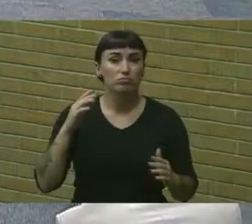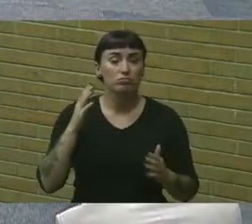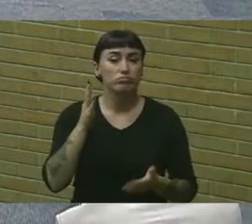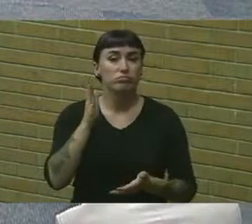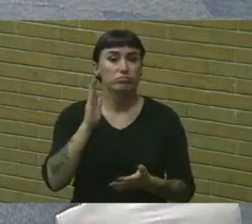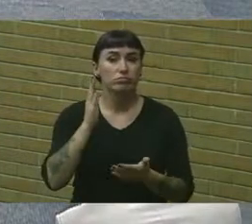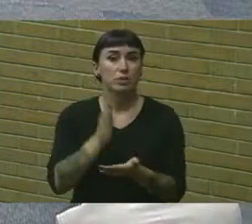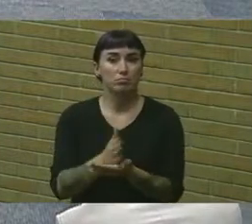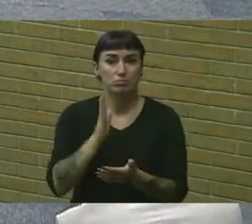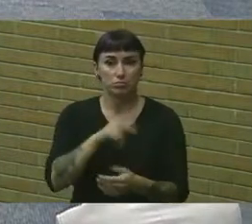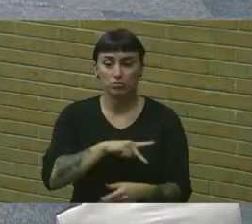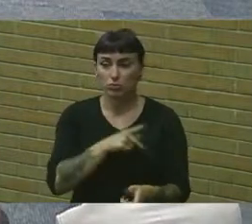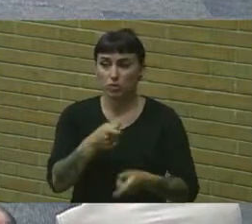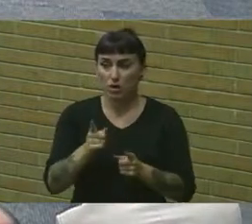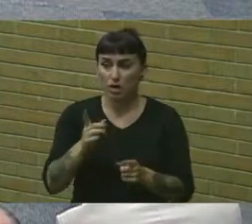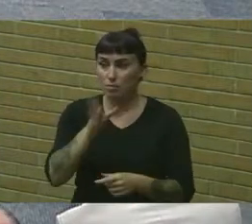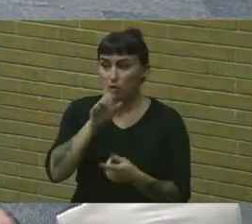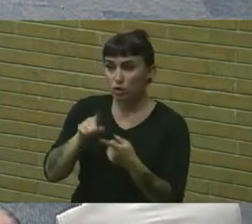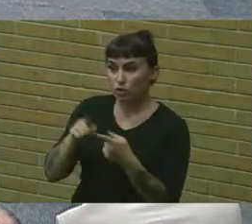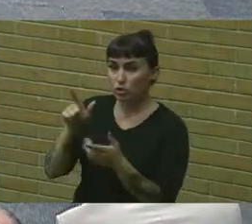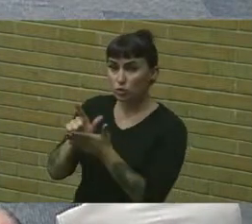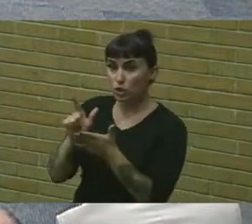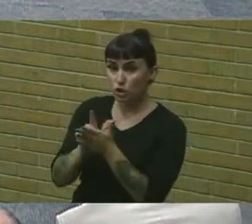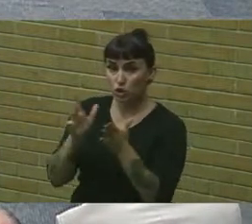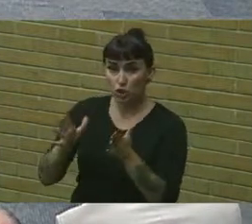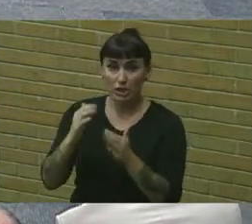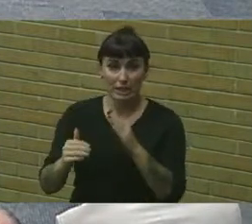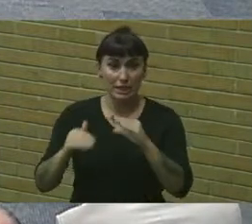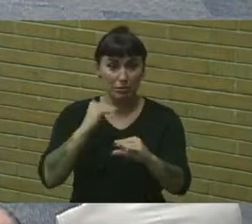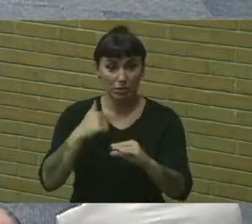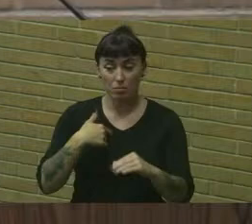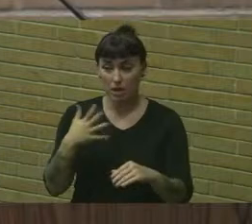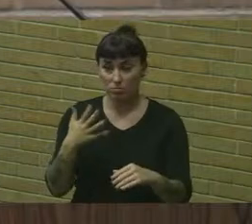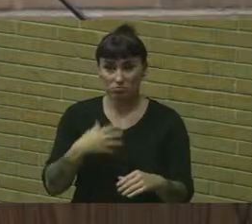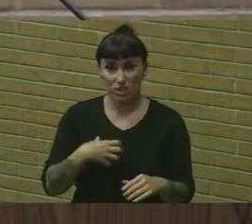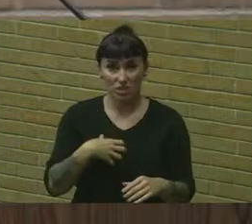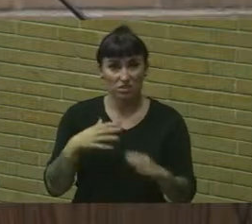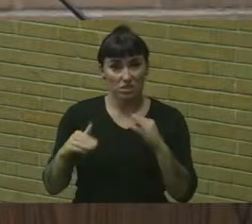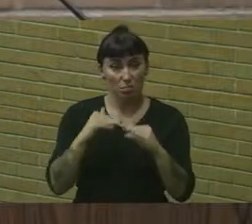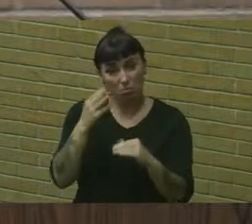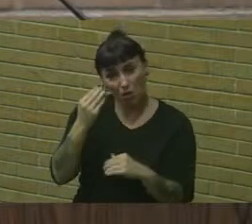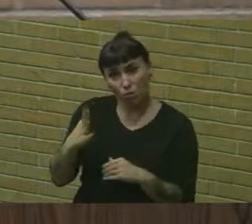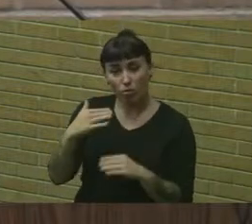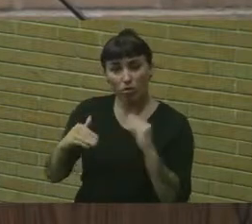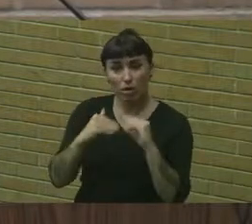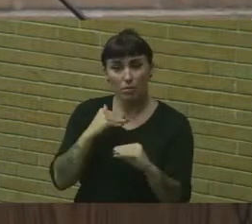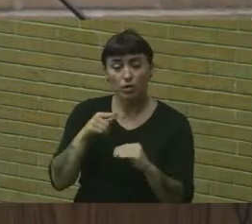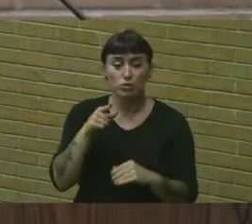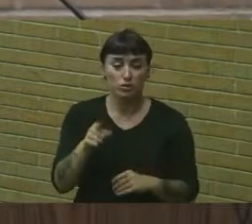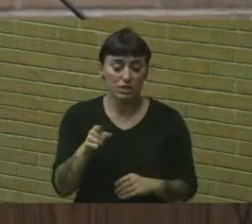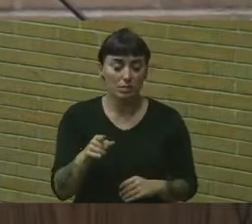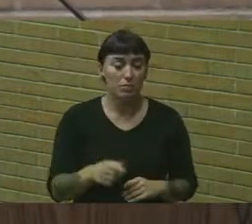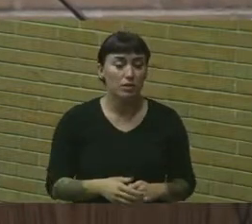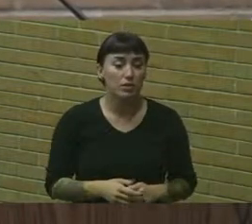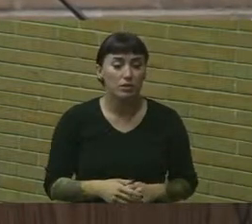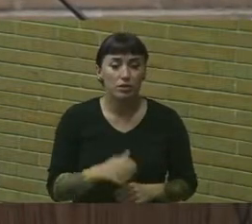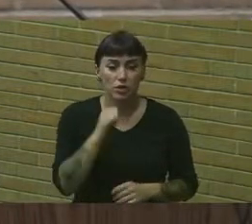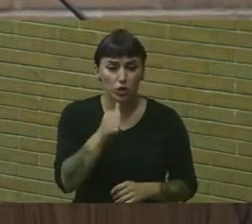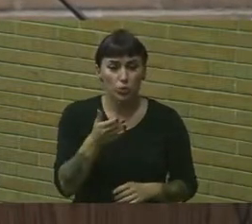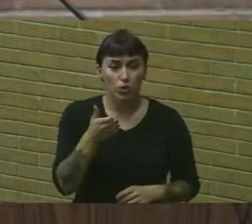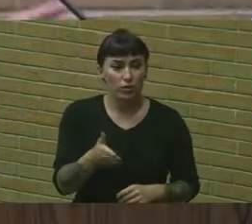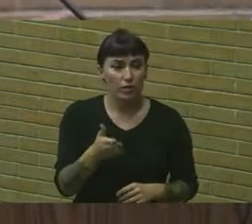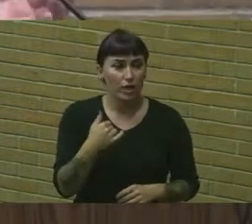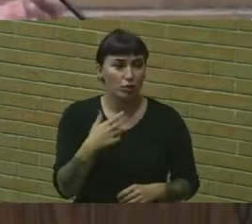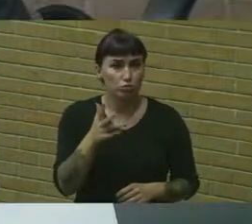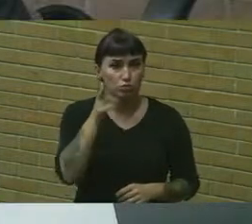I'm sorry, I'm talking to the attorney. He sent me a nasty email, which, by the way, the email you sent me, you weren't there to hear anything